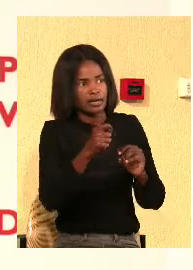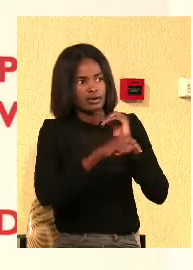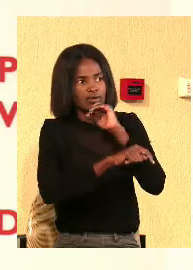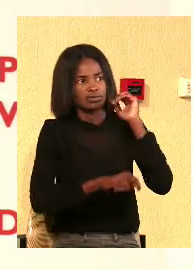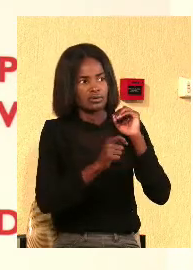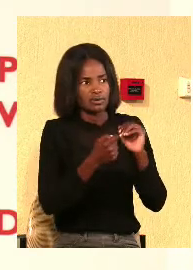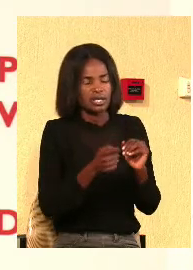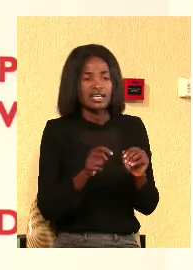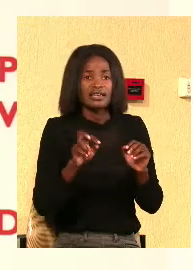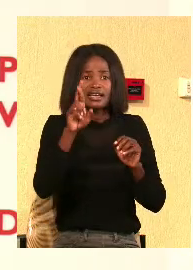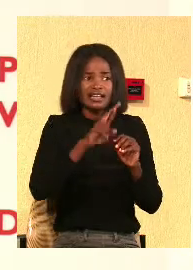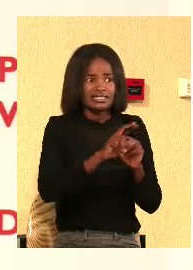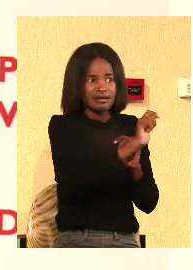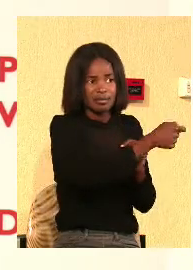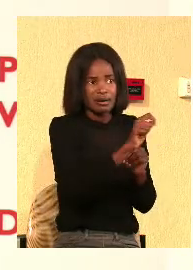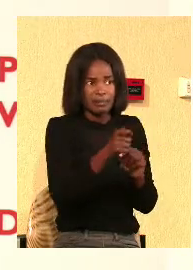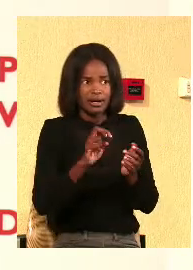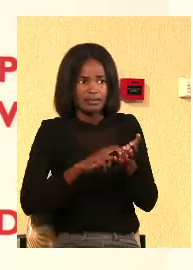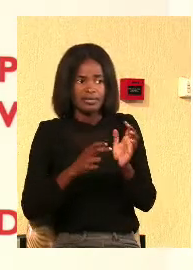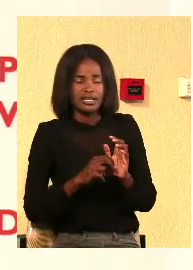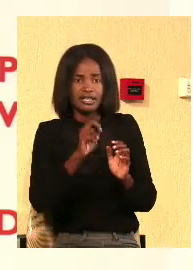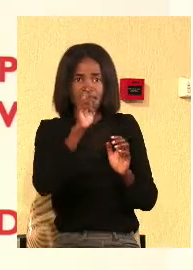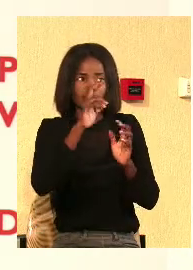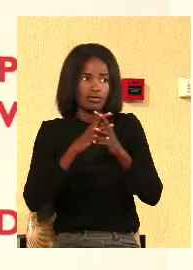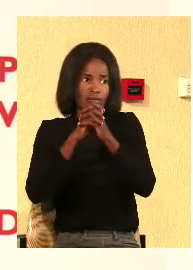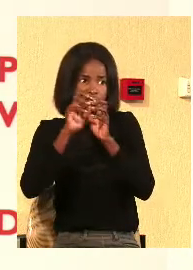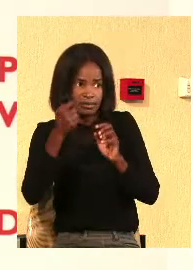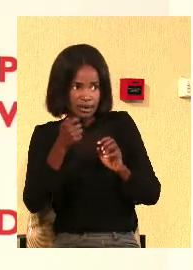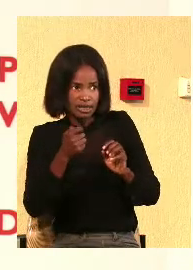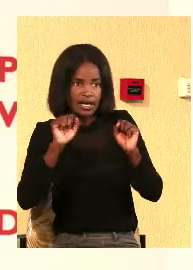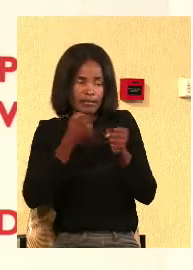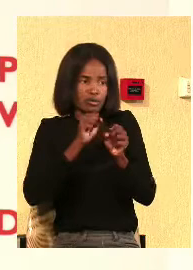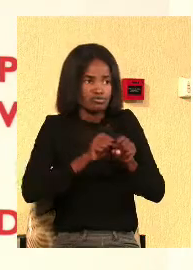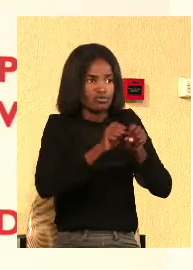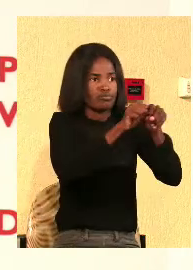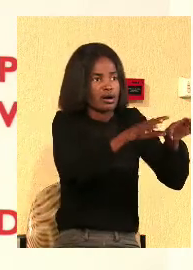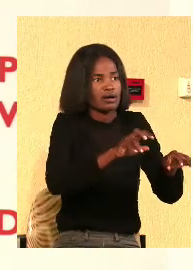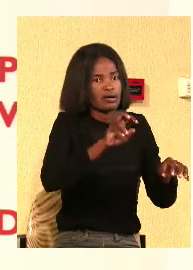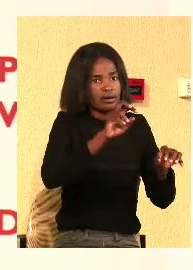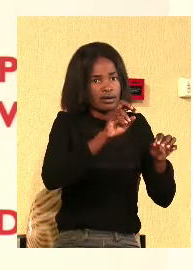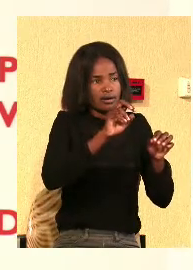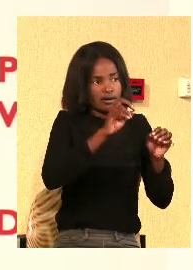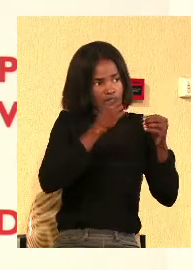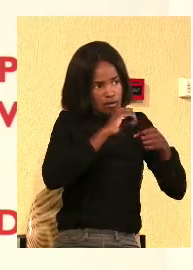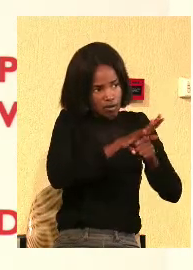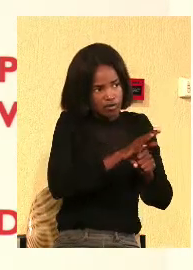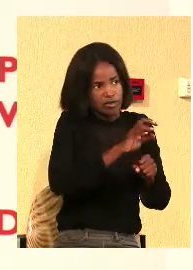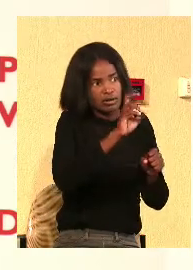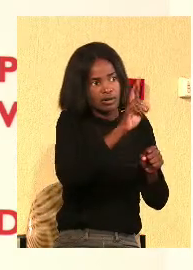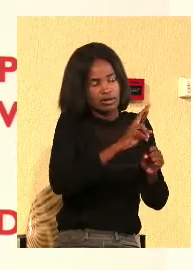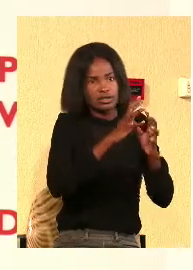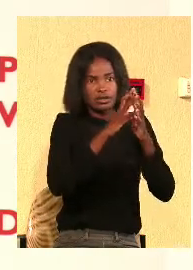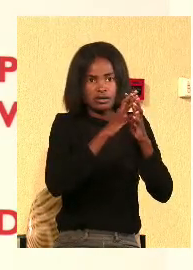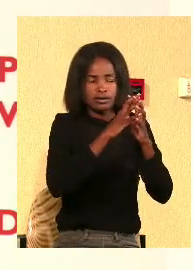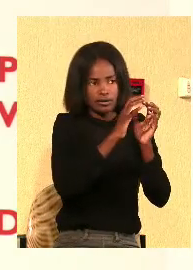one region to the next, and mostly to the vulnerable. I plead for discipline among our people, that if there is a roadblock